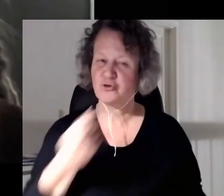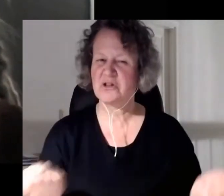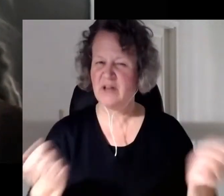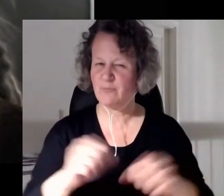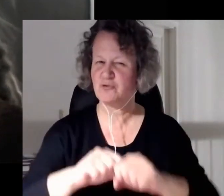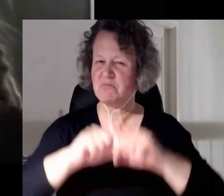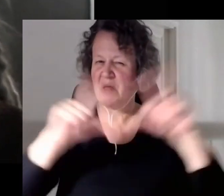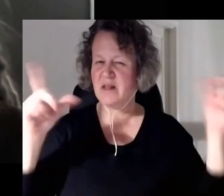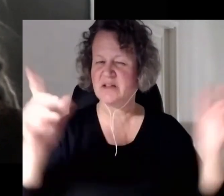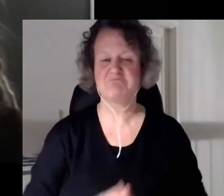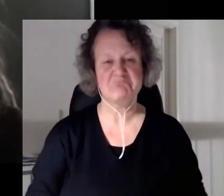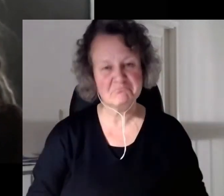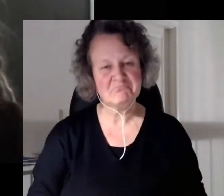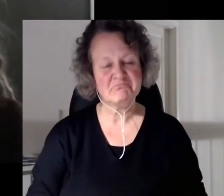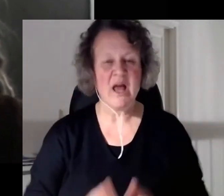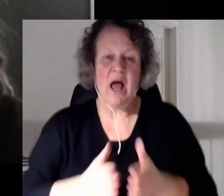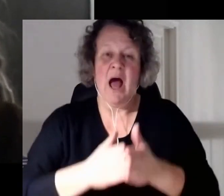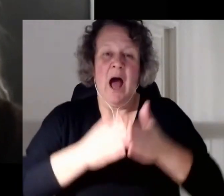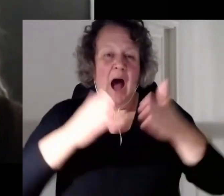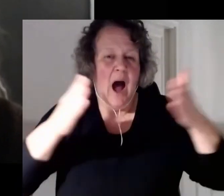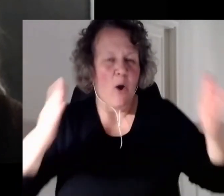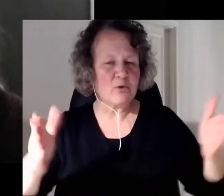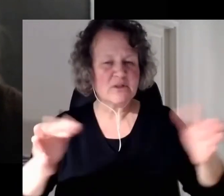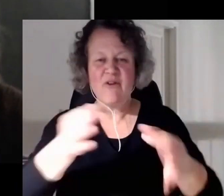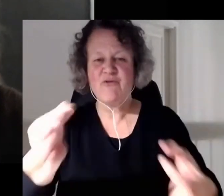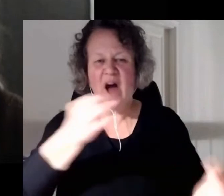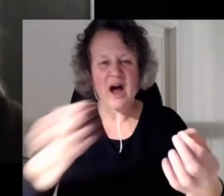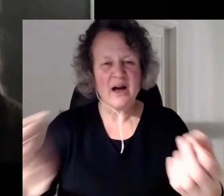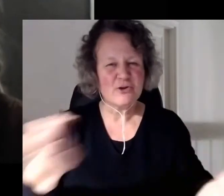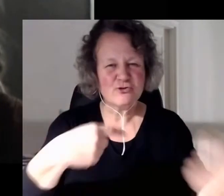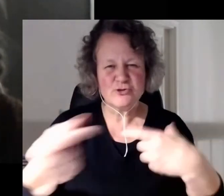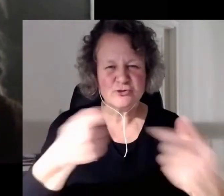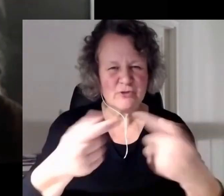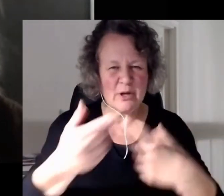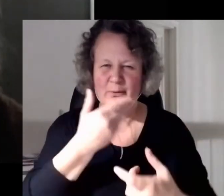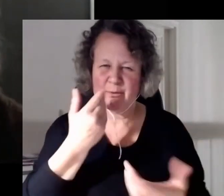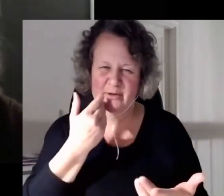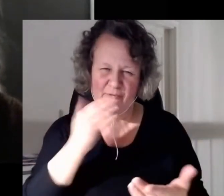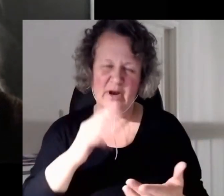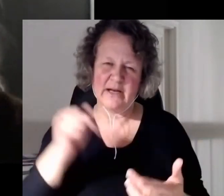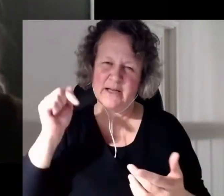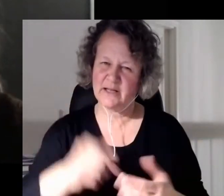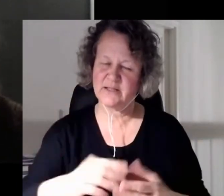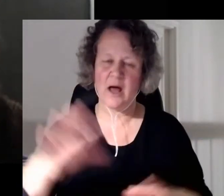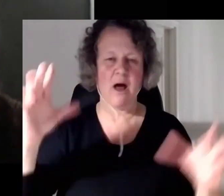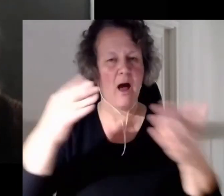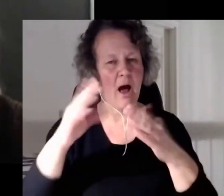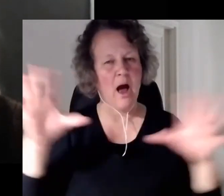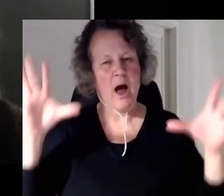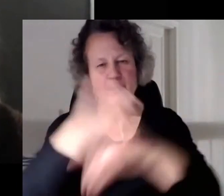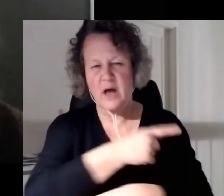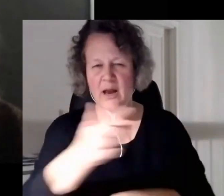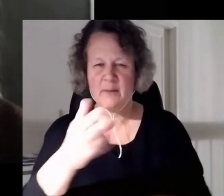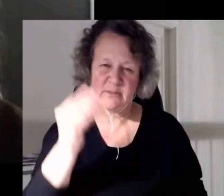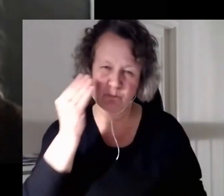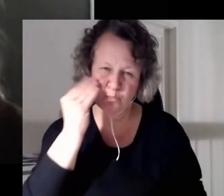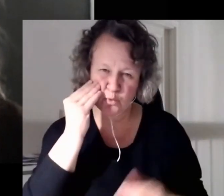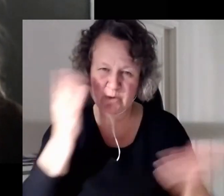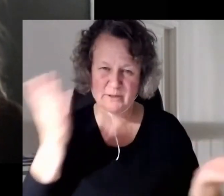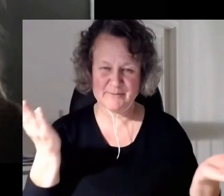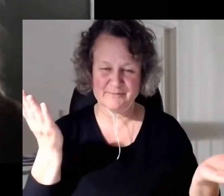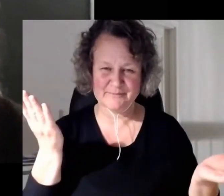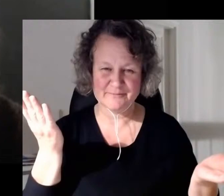statement. And basically, we don't have any further questions. I think the communication is getting a little bit